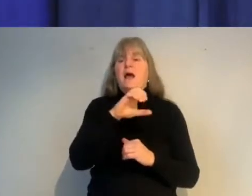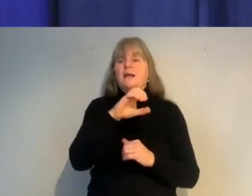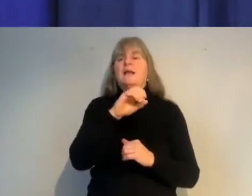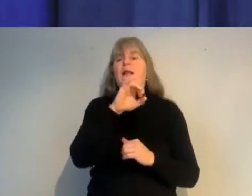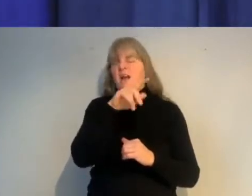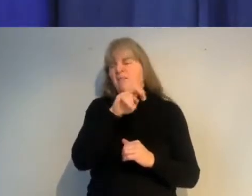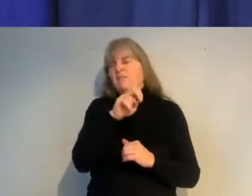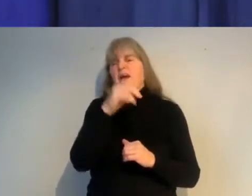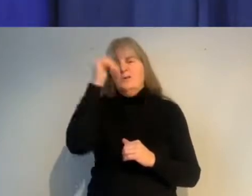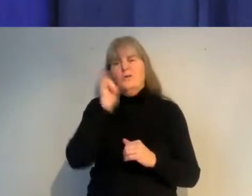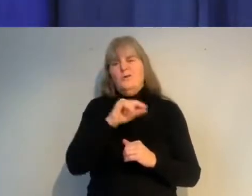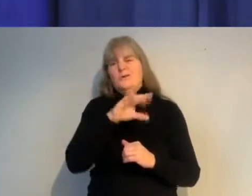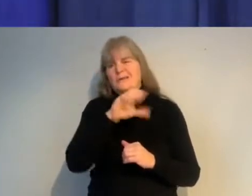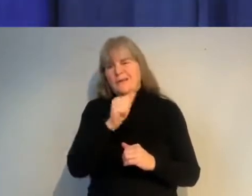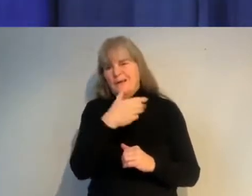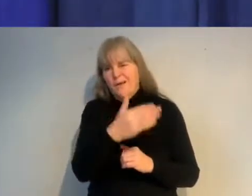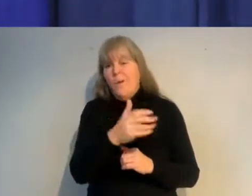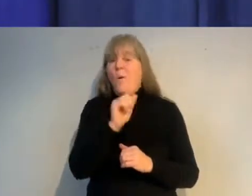also by phoning